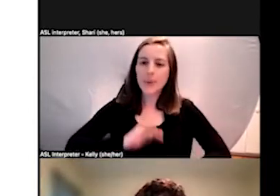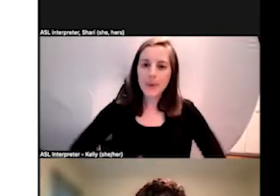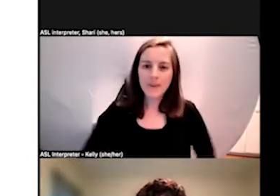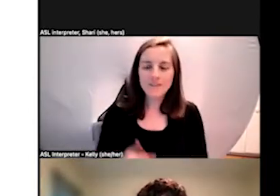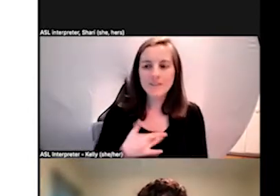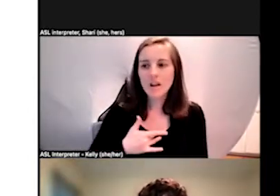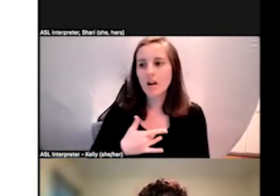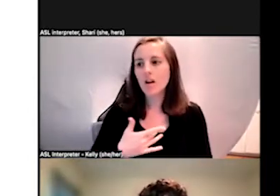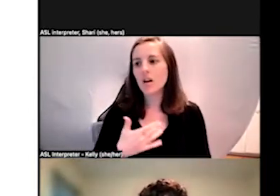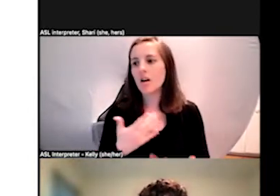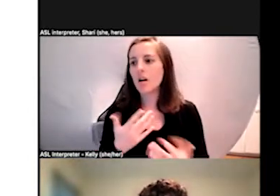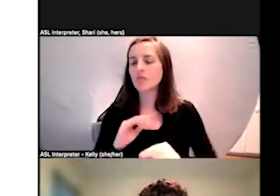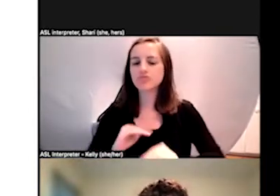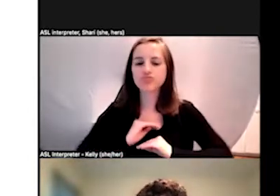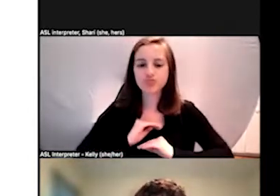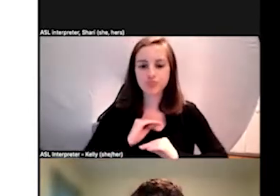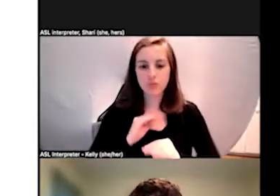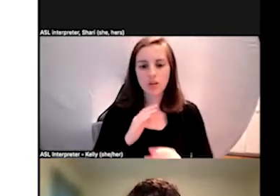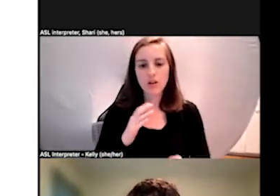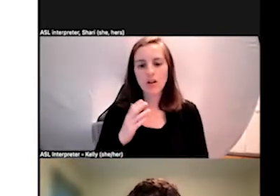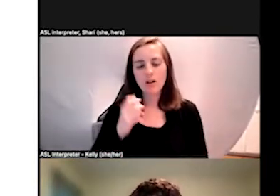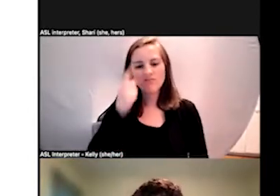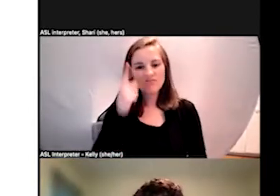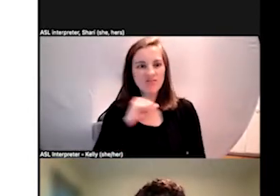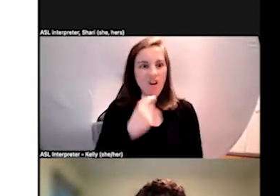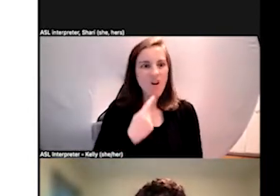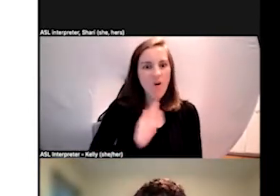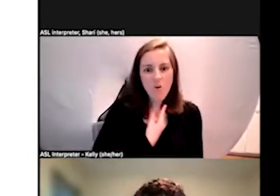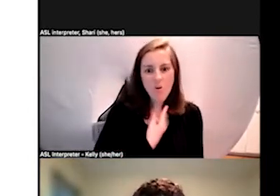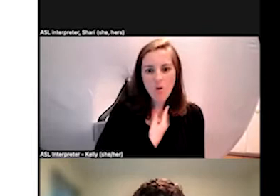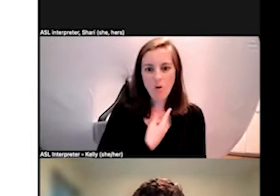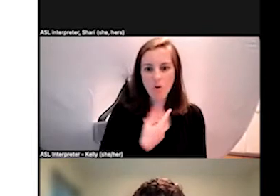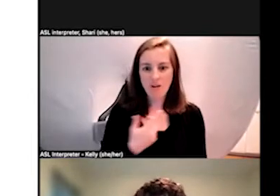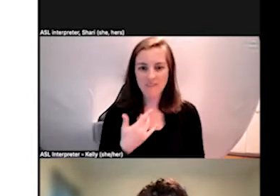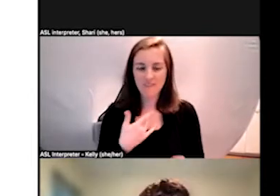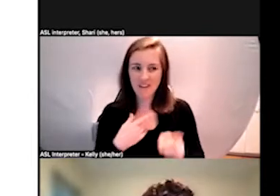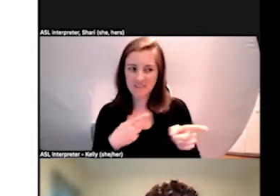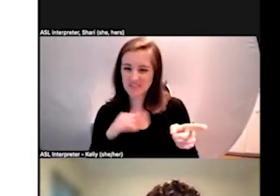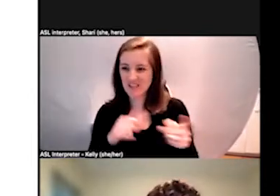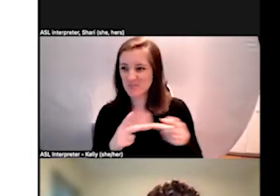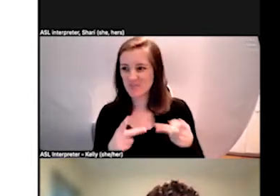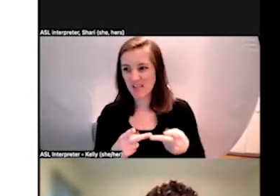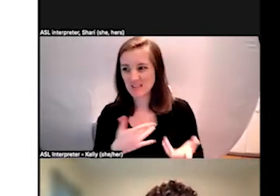terms of understanding that it's not just you who might feel negatively about something.